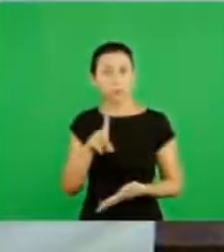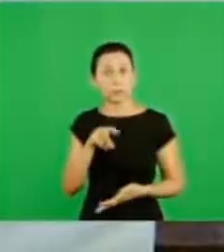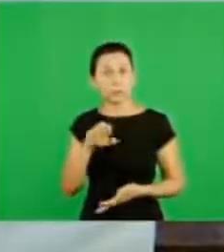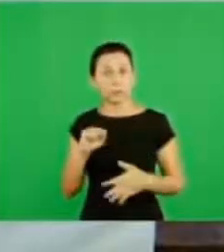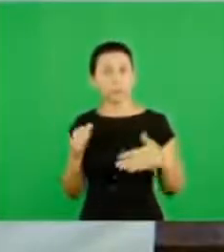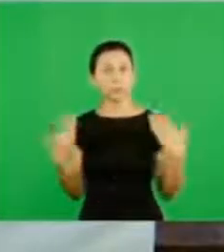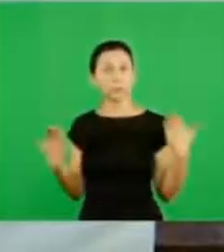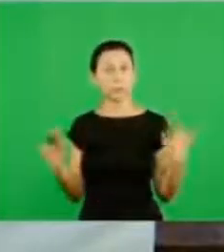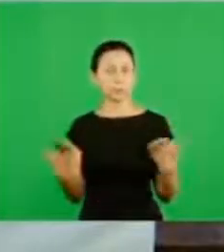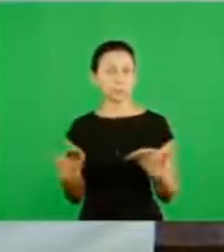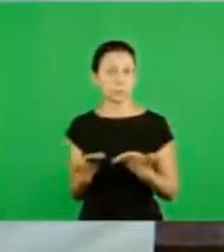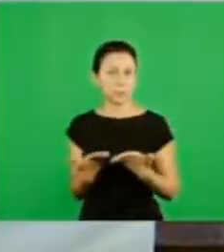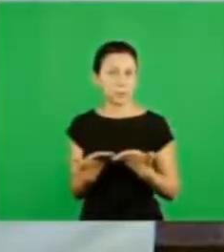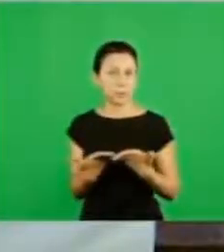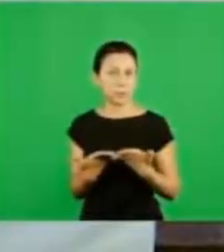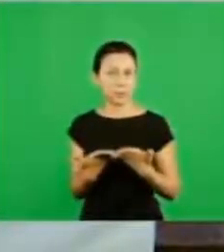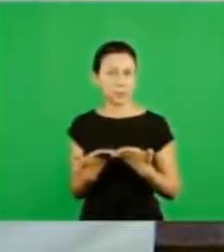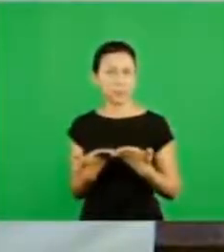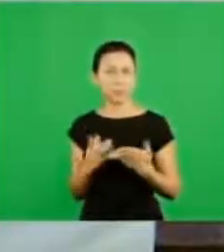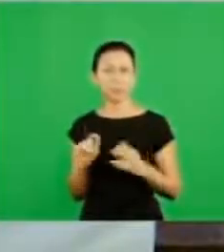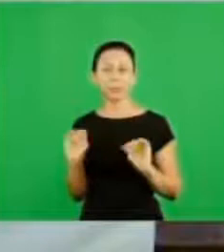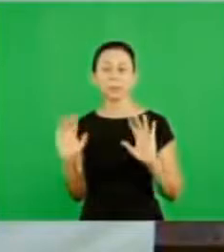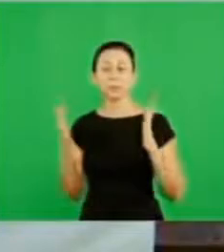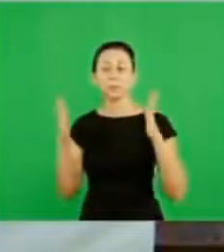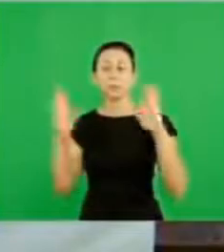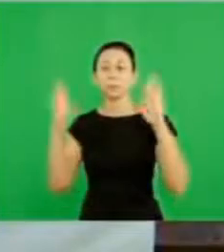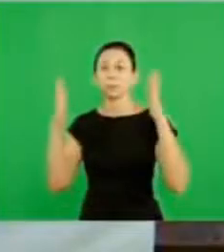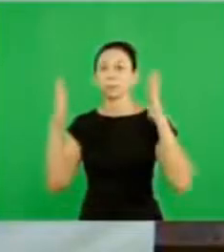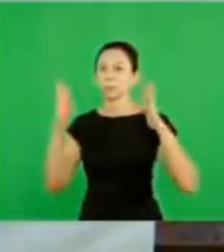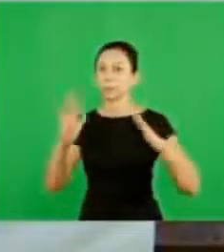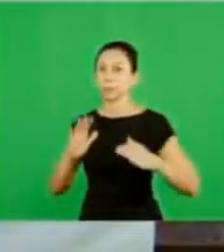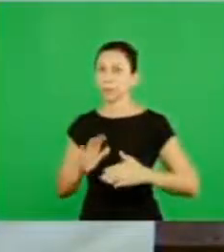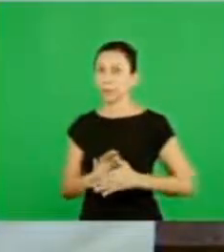said, today, this date here today,